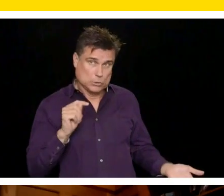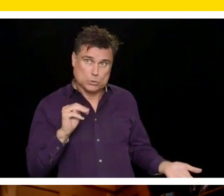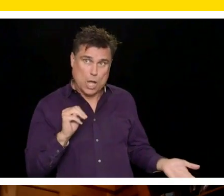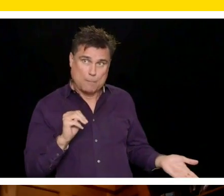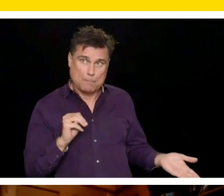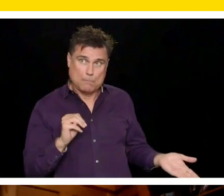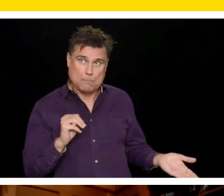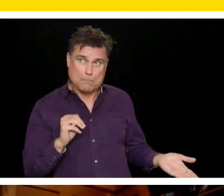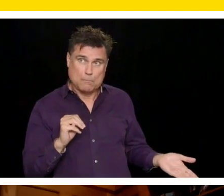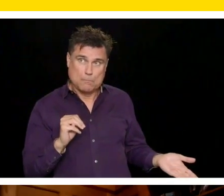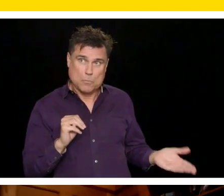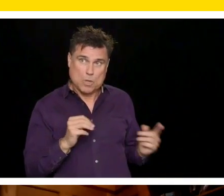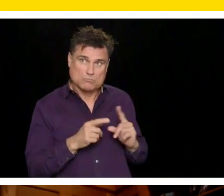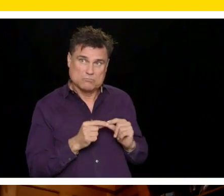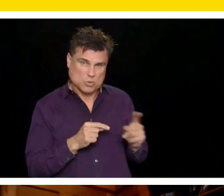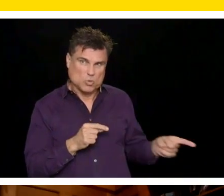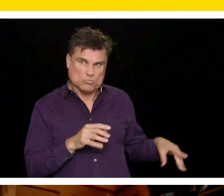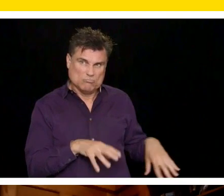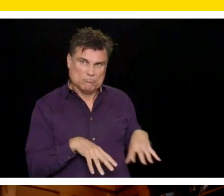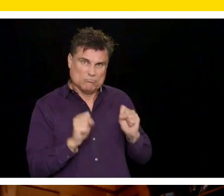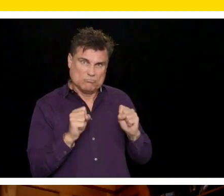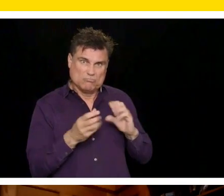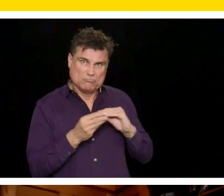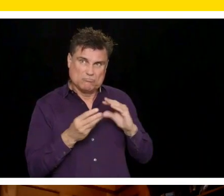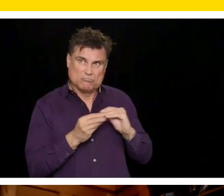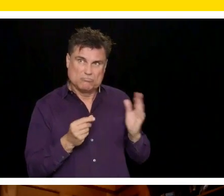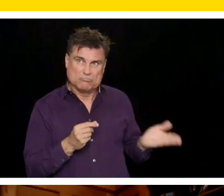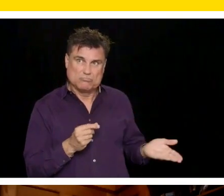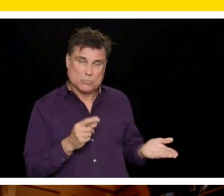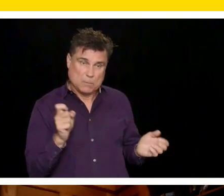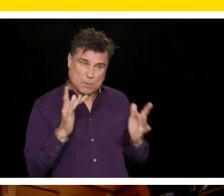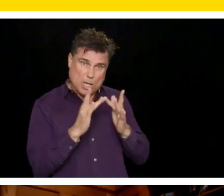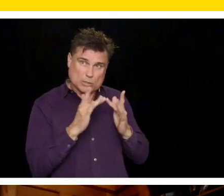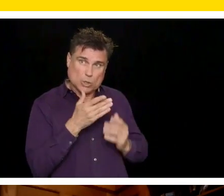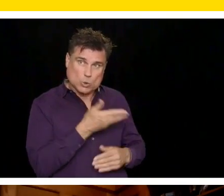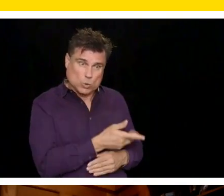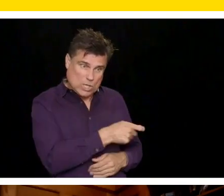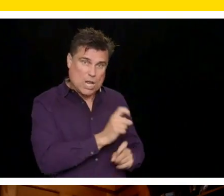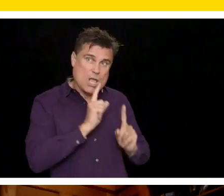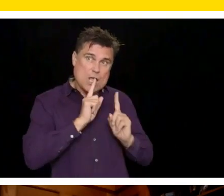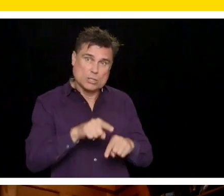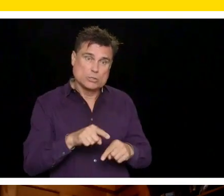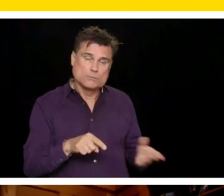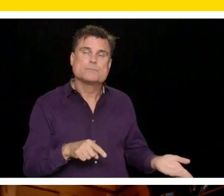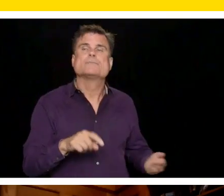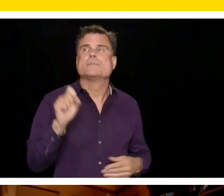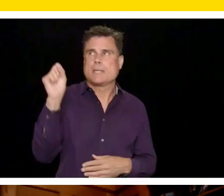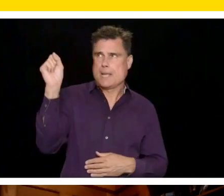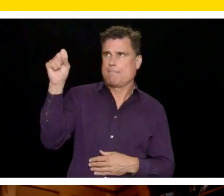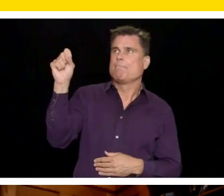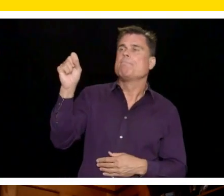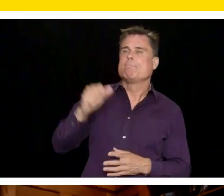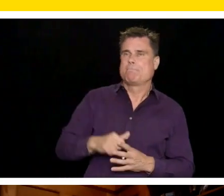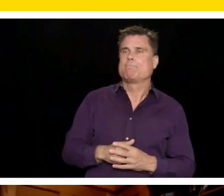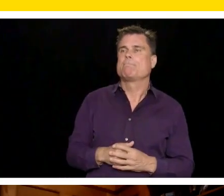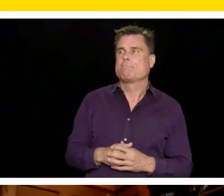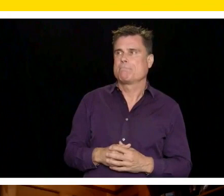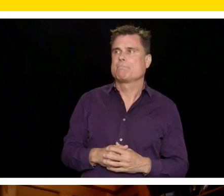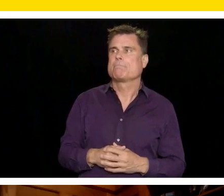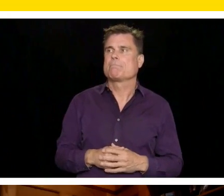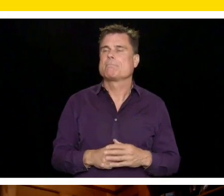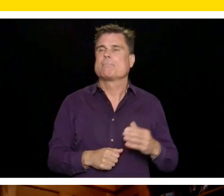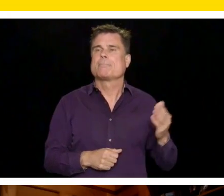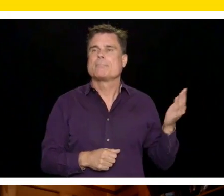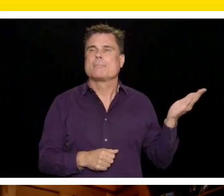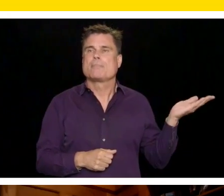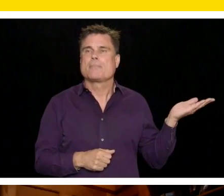the end of our time together. But Tom, did you want to add to that answer quickly? No, the minister answered